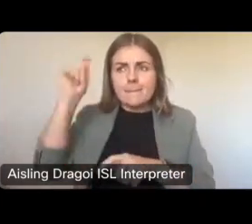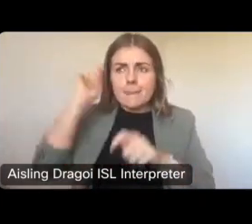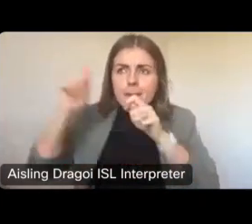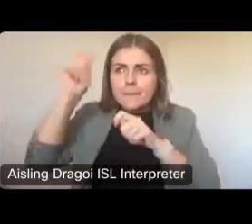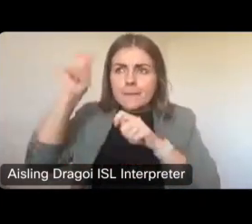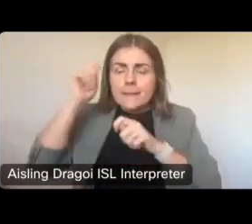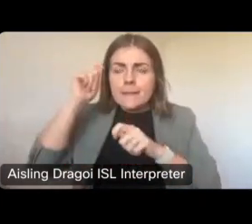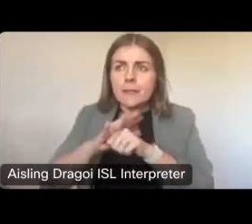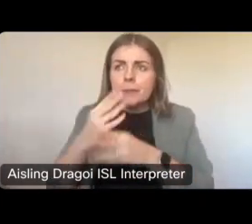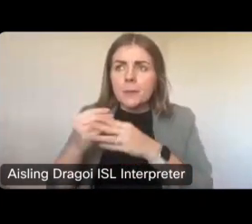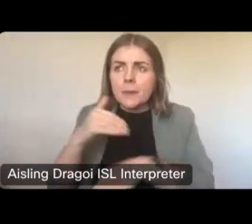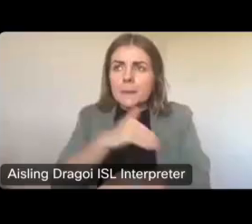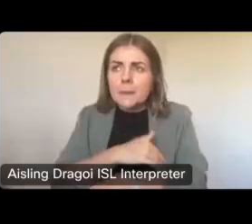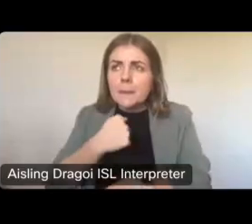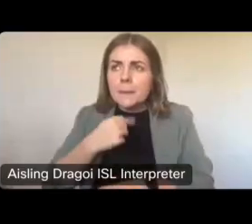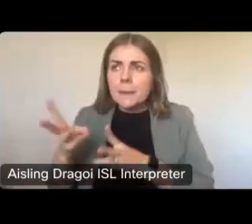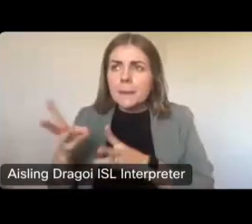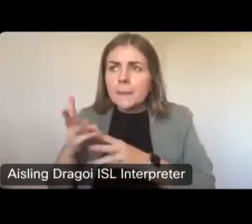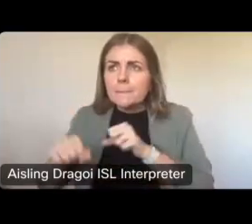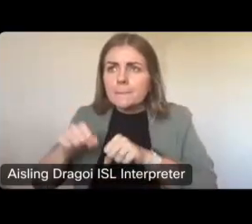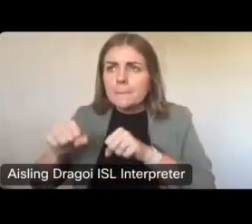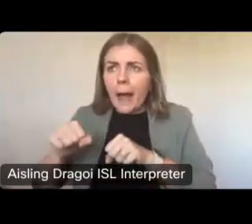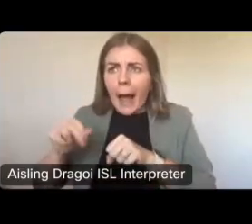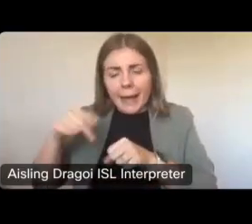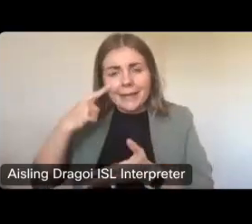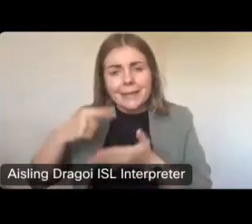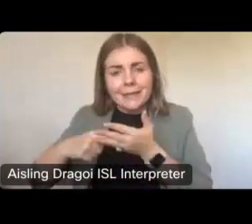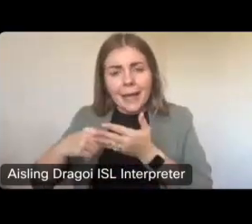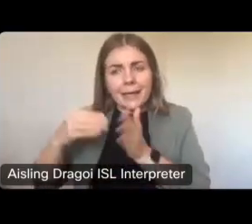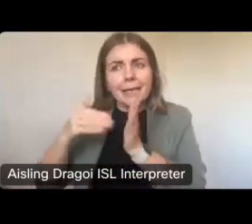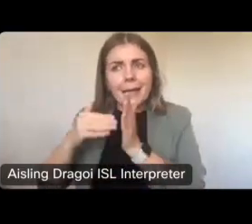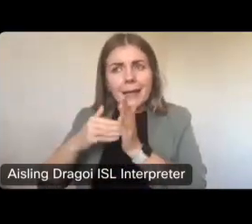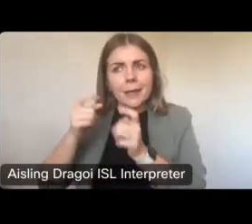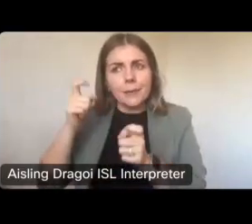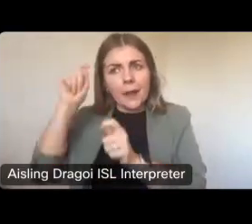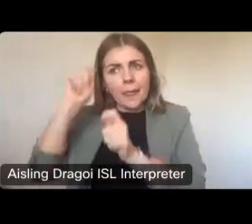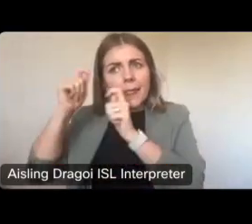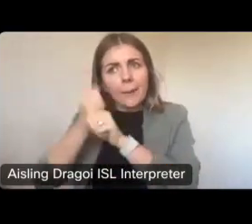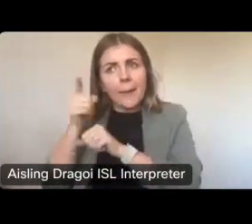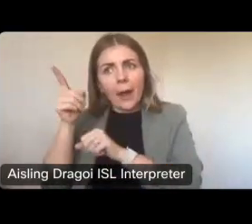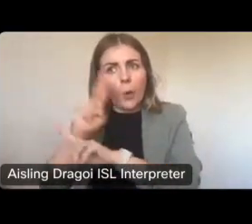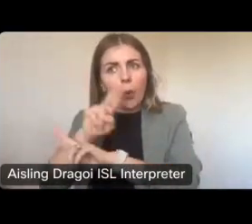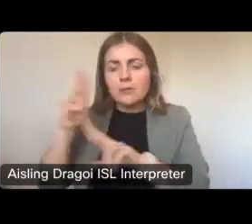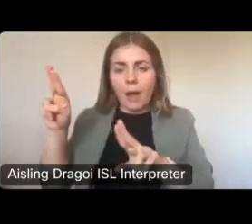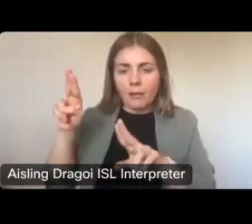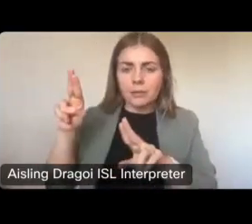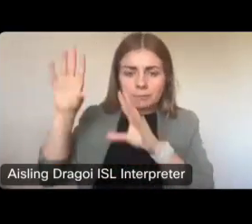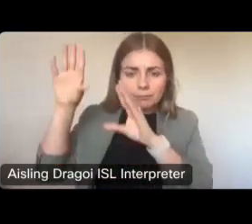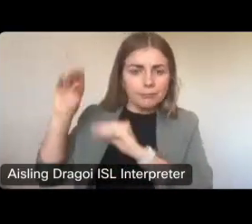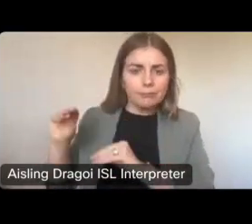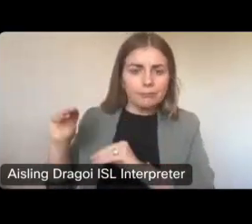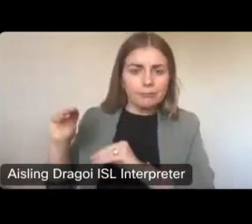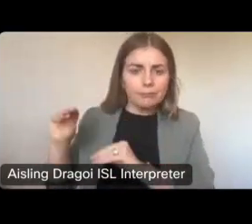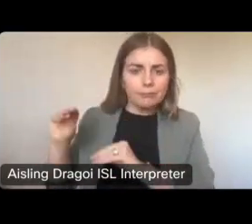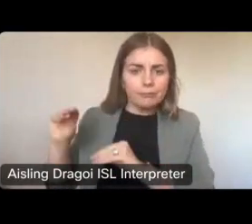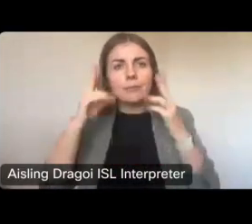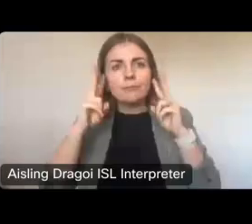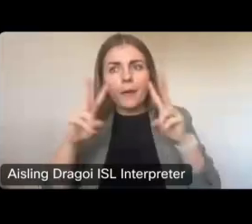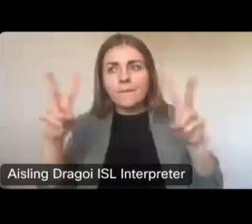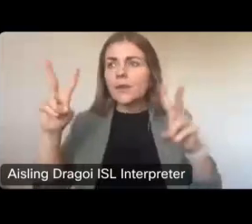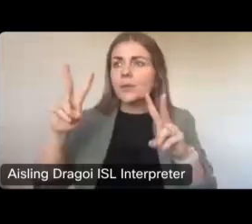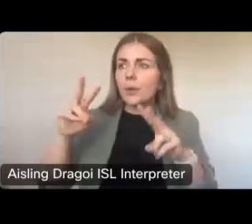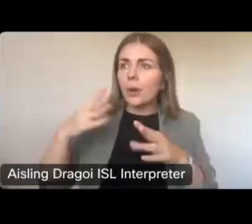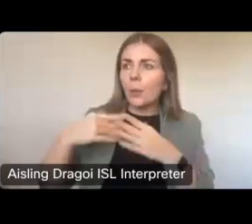to listen to the sounds and see the scenery that's around me. That's the one thing I learned, which is very valuable. So I think mindfulness can work for many